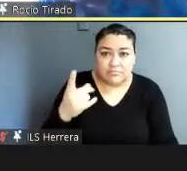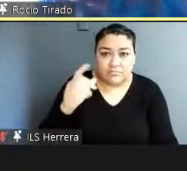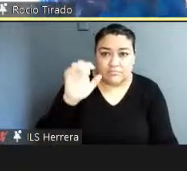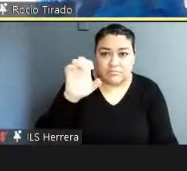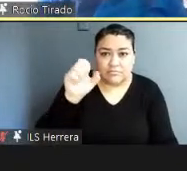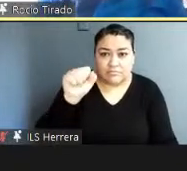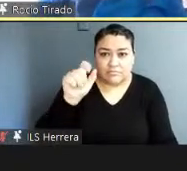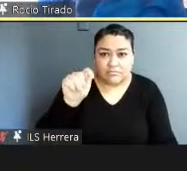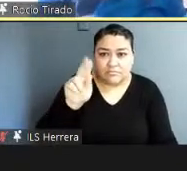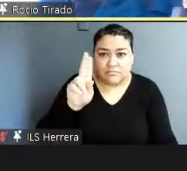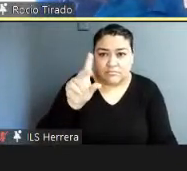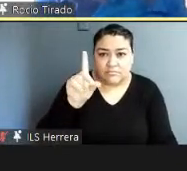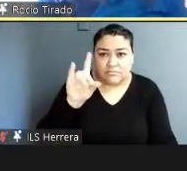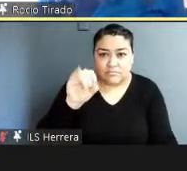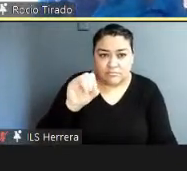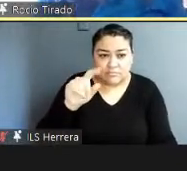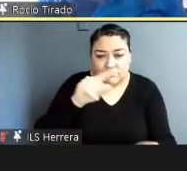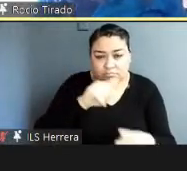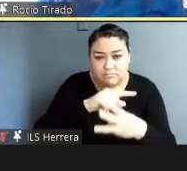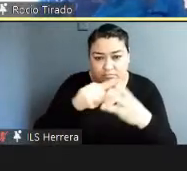update of the curriculum.